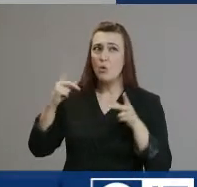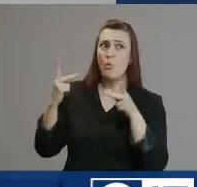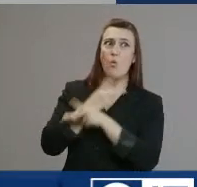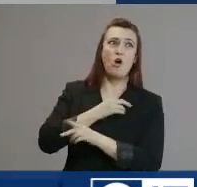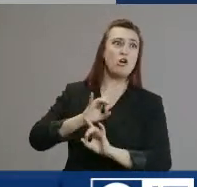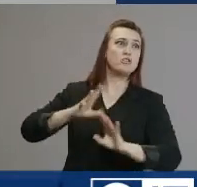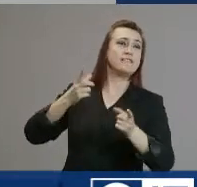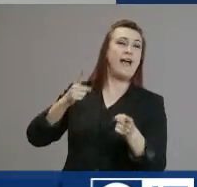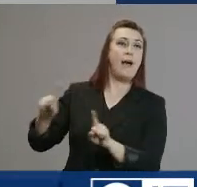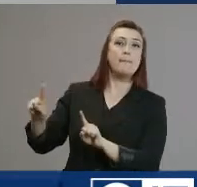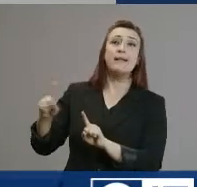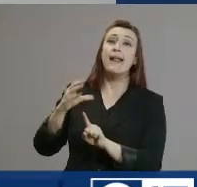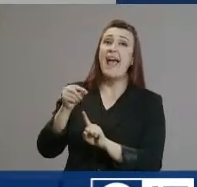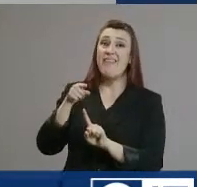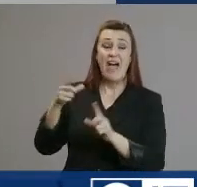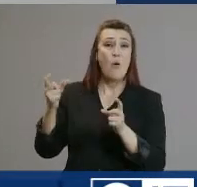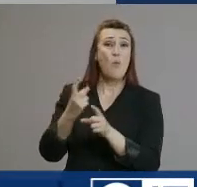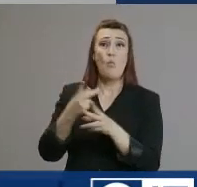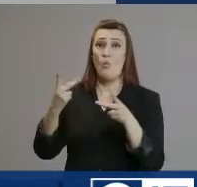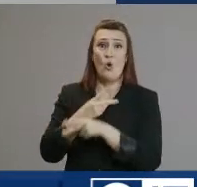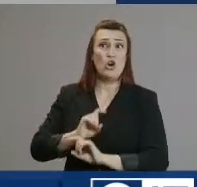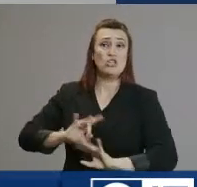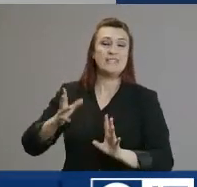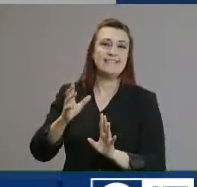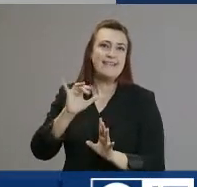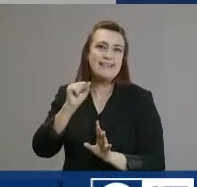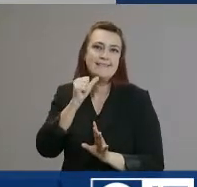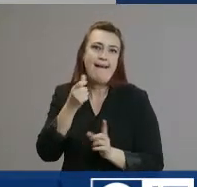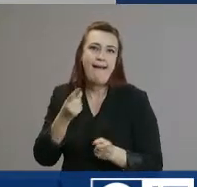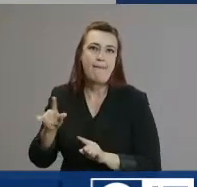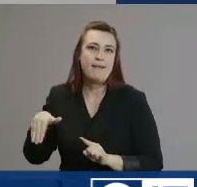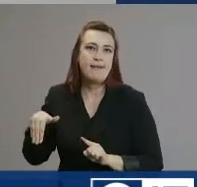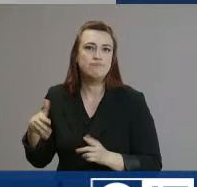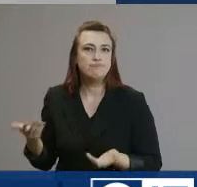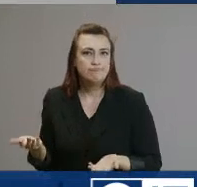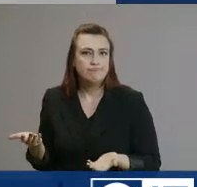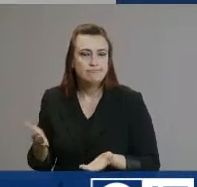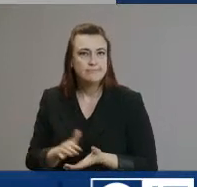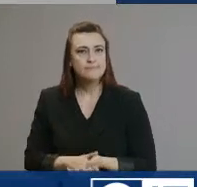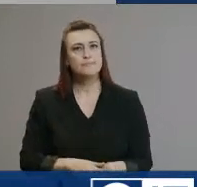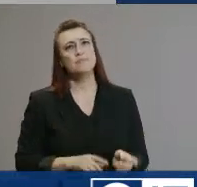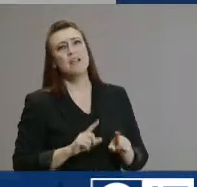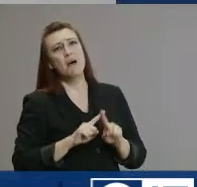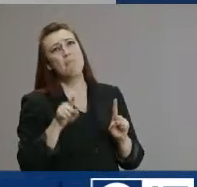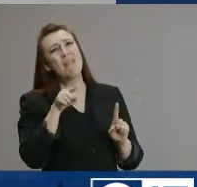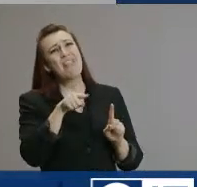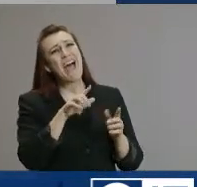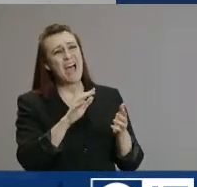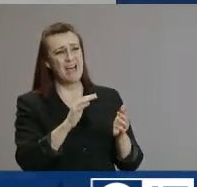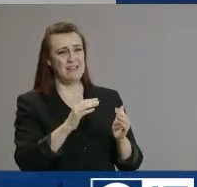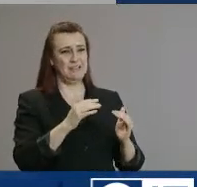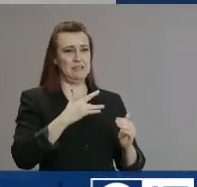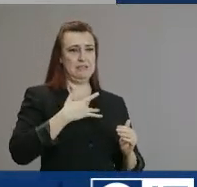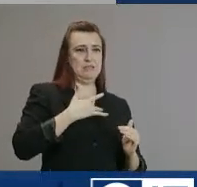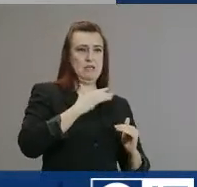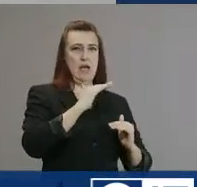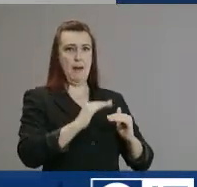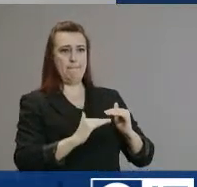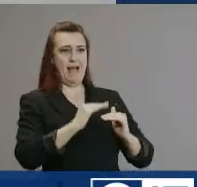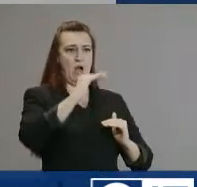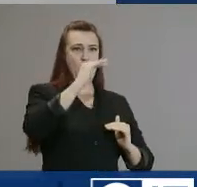Were you expecting this level at this point, like you said? You plan, what you do is you expect the